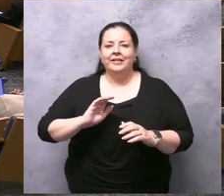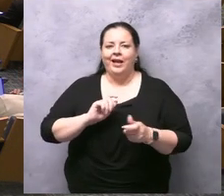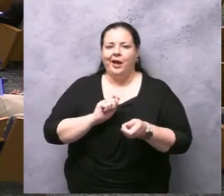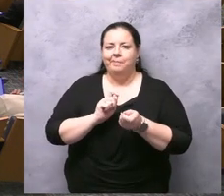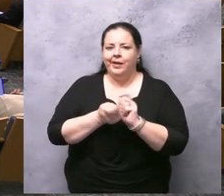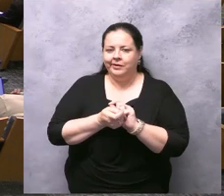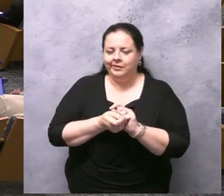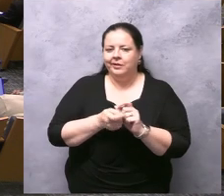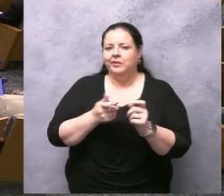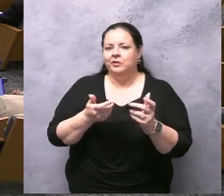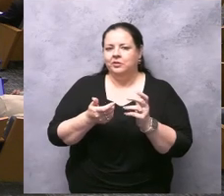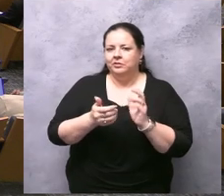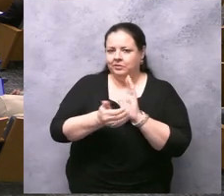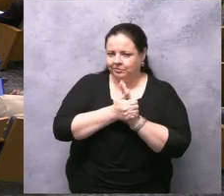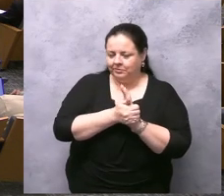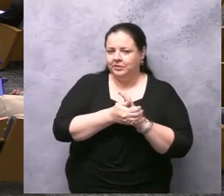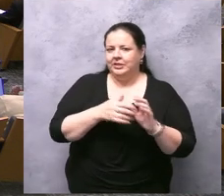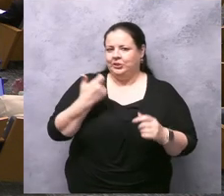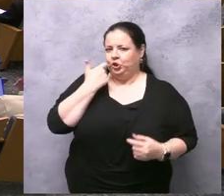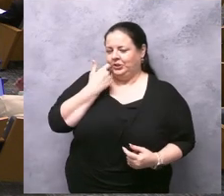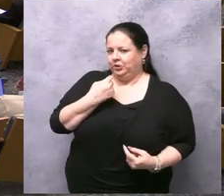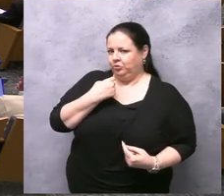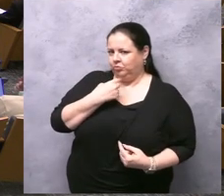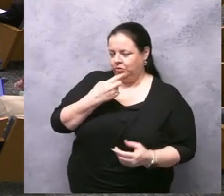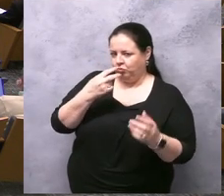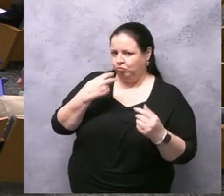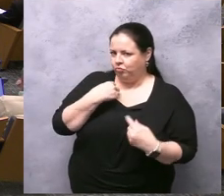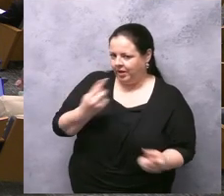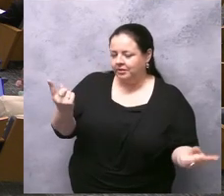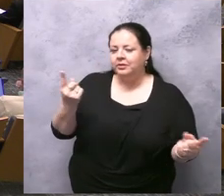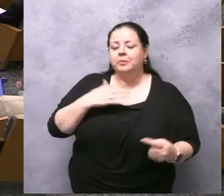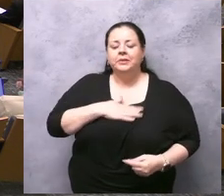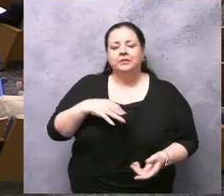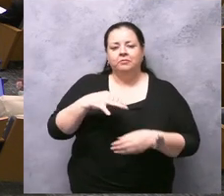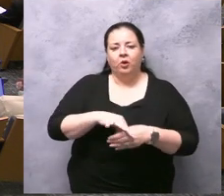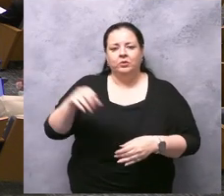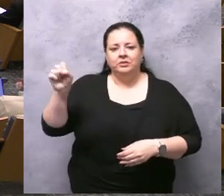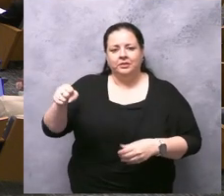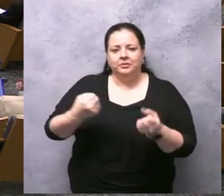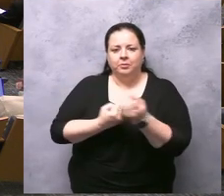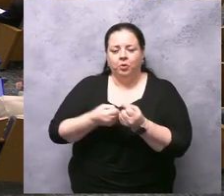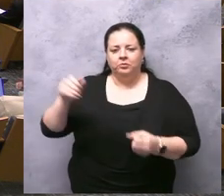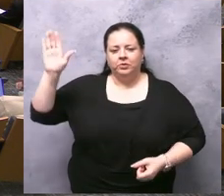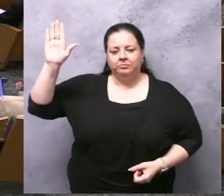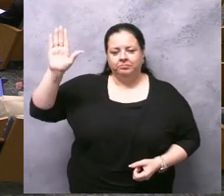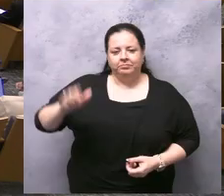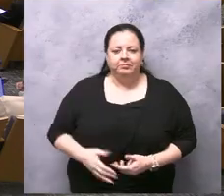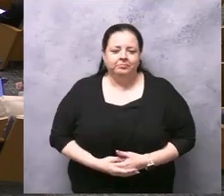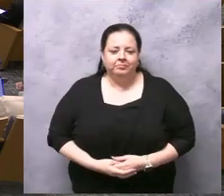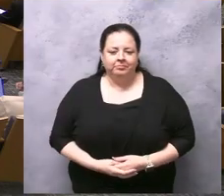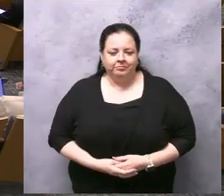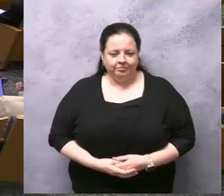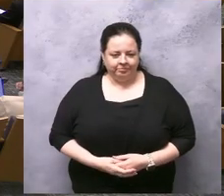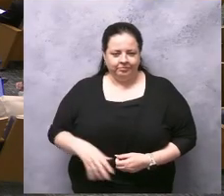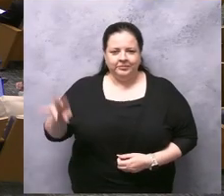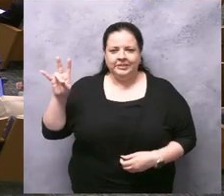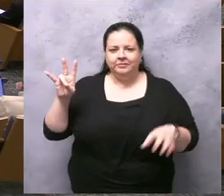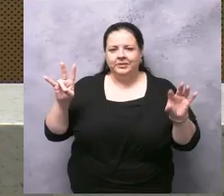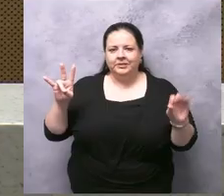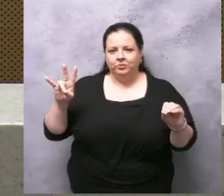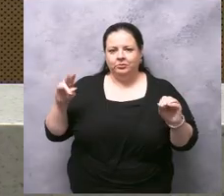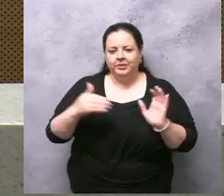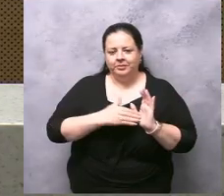resolution as read by Mr. Justin Ray. All those in favor, please speak by raising your right hand. And it's 7-0 vote